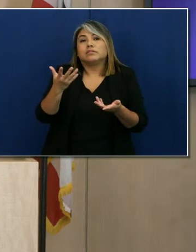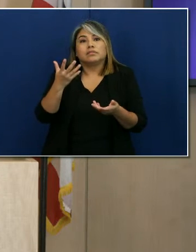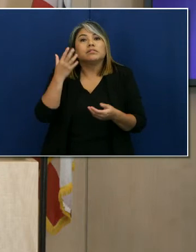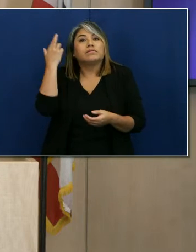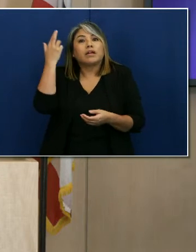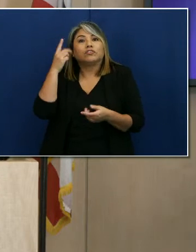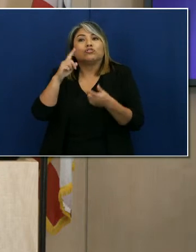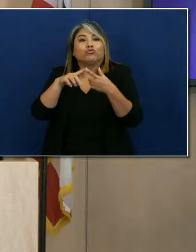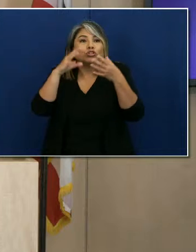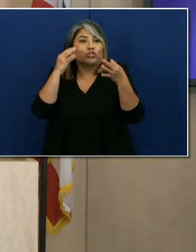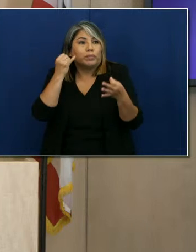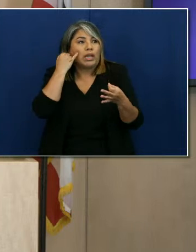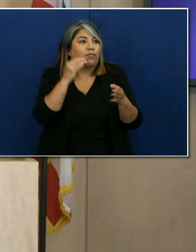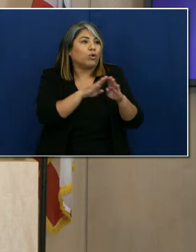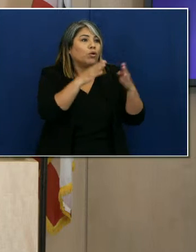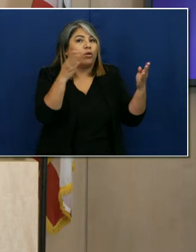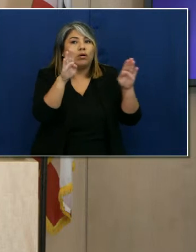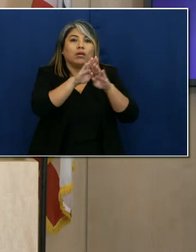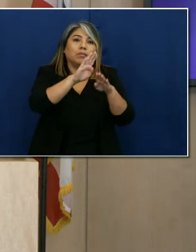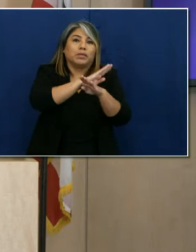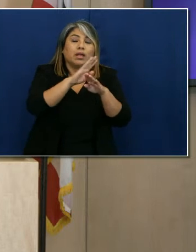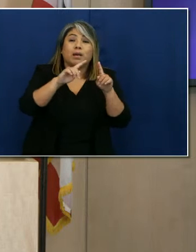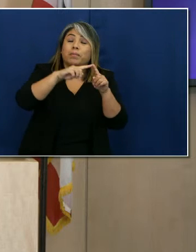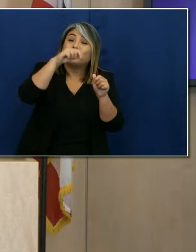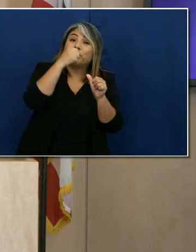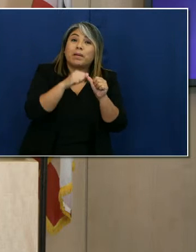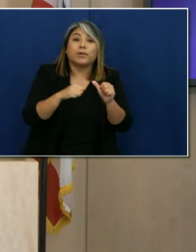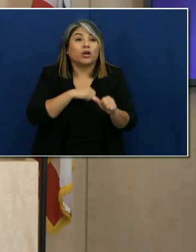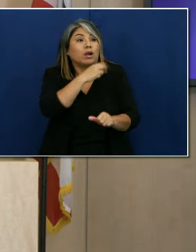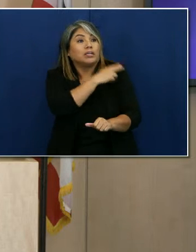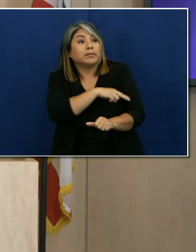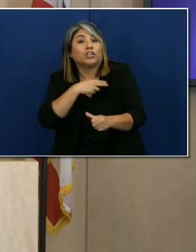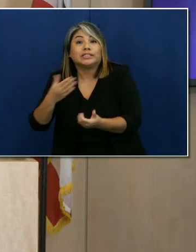factors to determining whether we close or open. But remember,